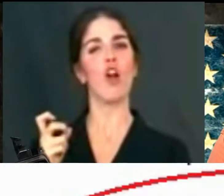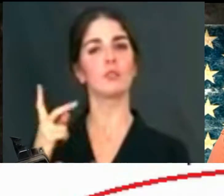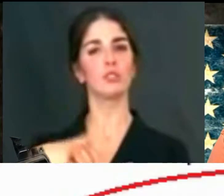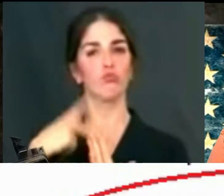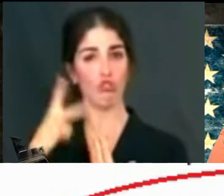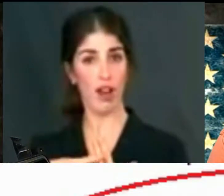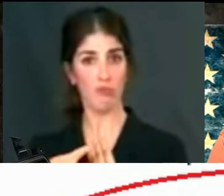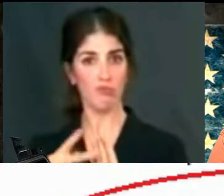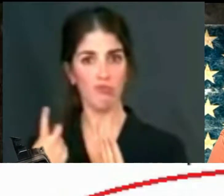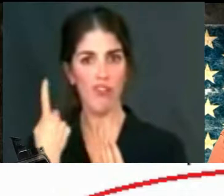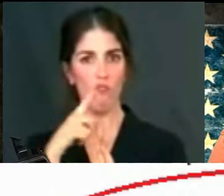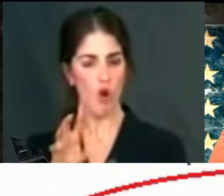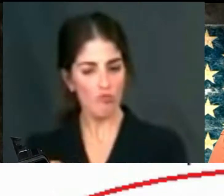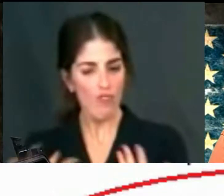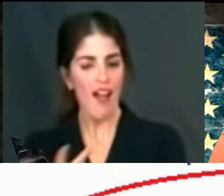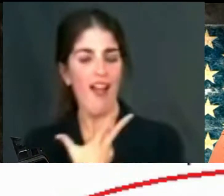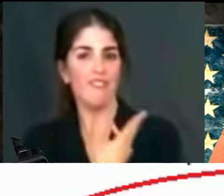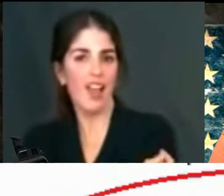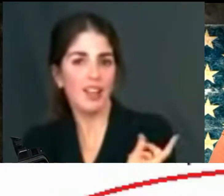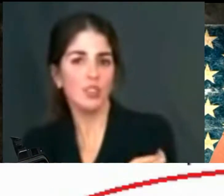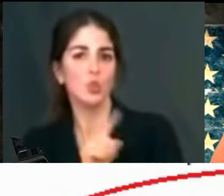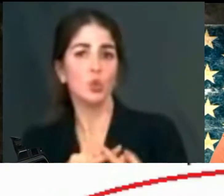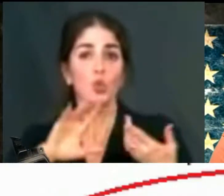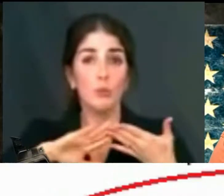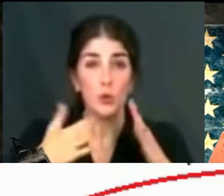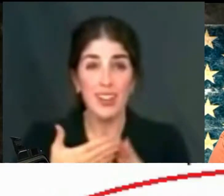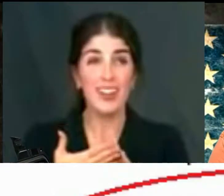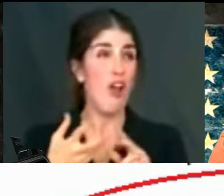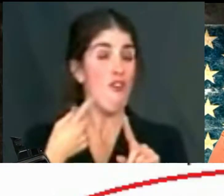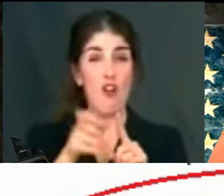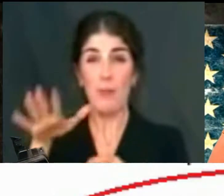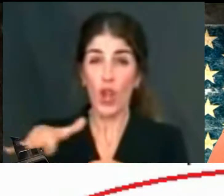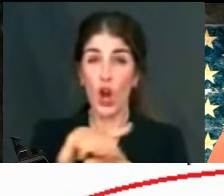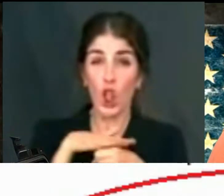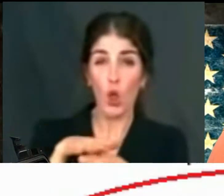the newest revision. Interesting.